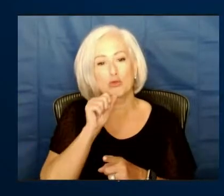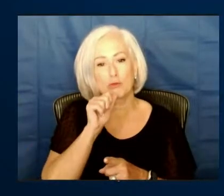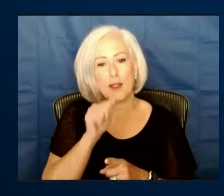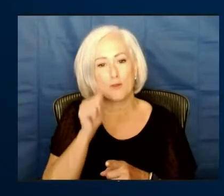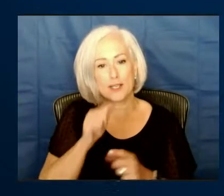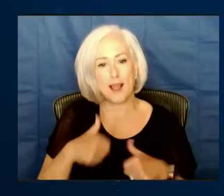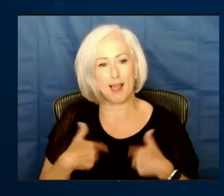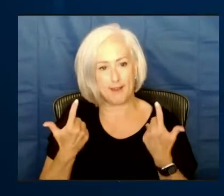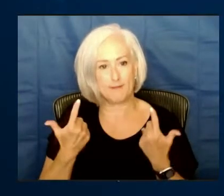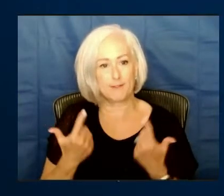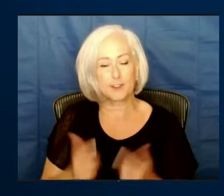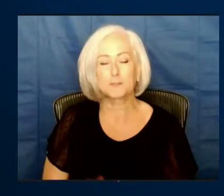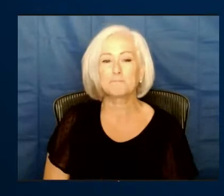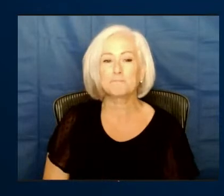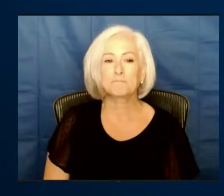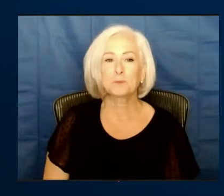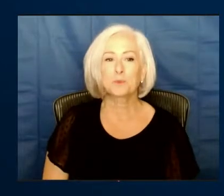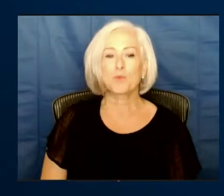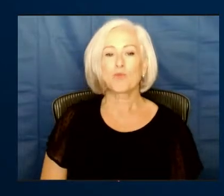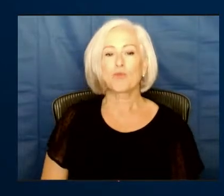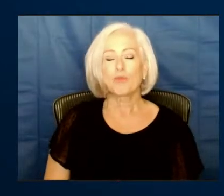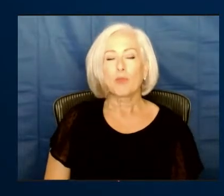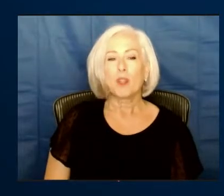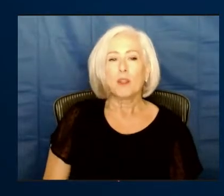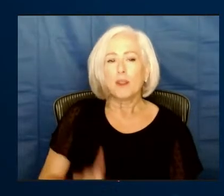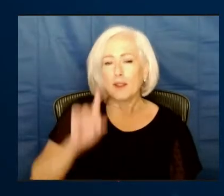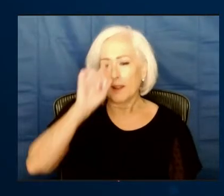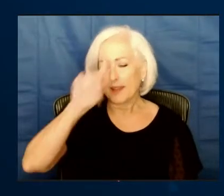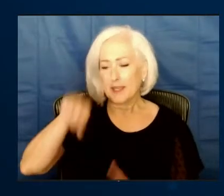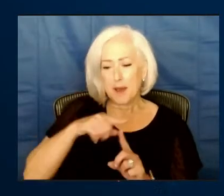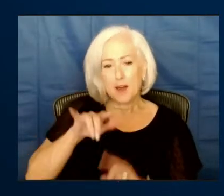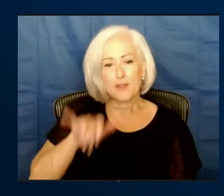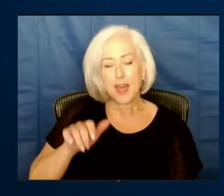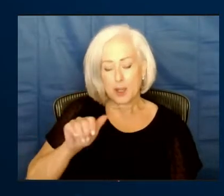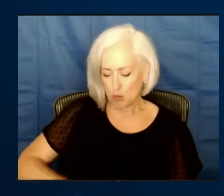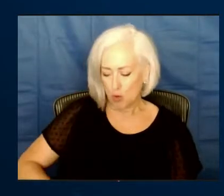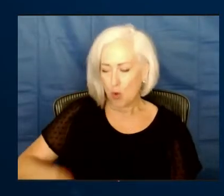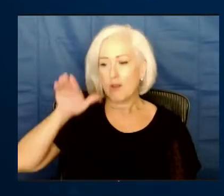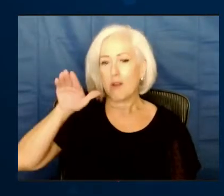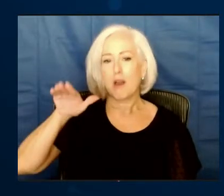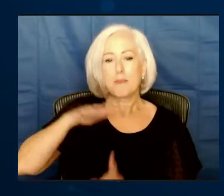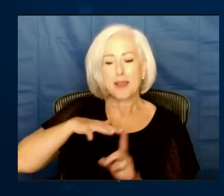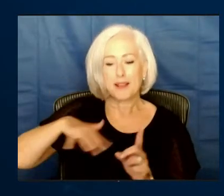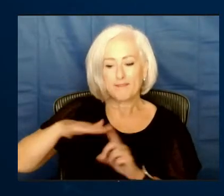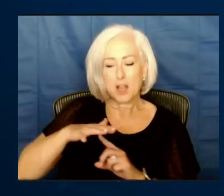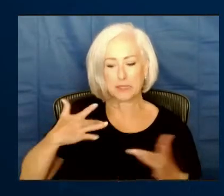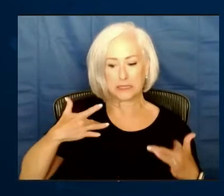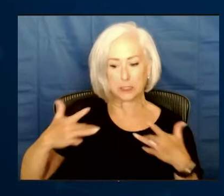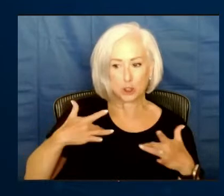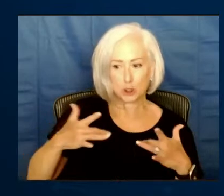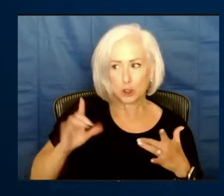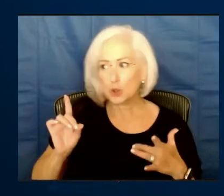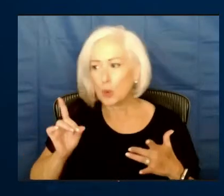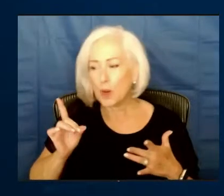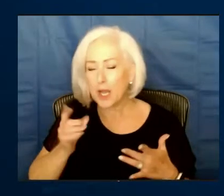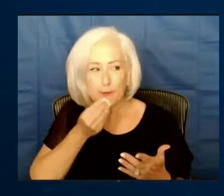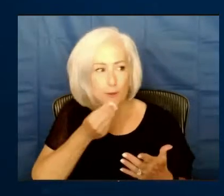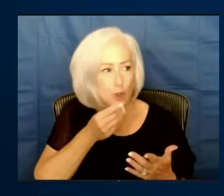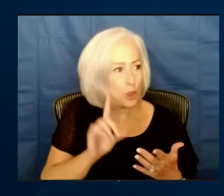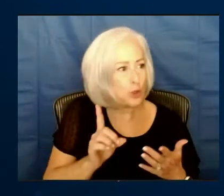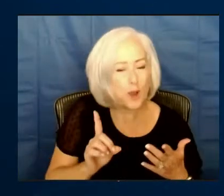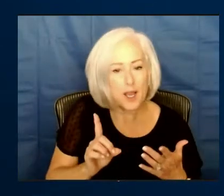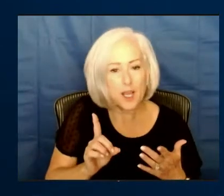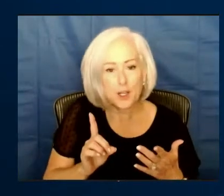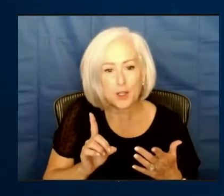And we have to, let's talk a little bit. Think about that. Growing up in an environment where you're worried about having food, there's violence around